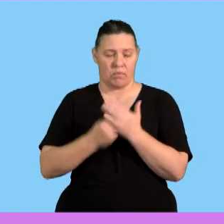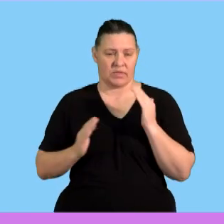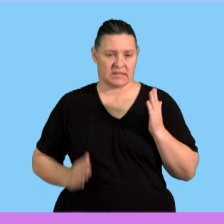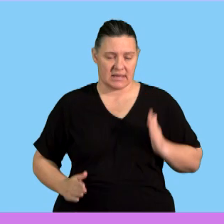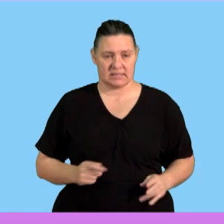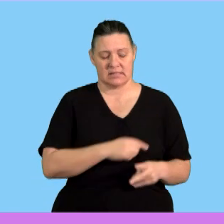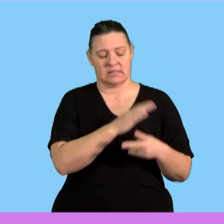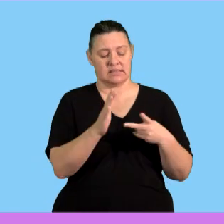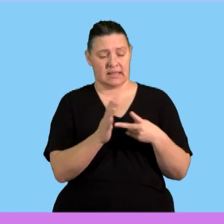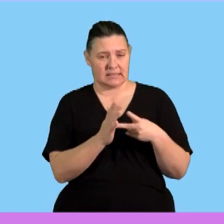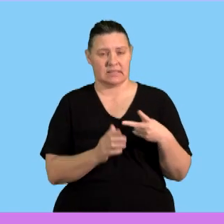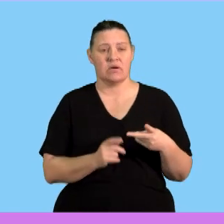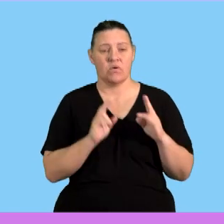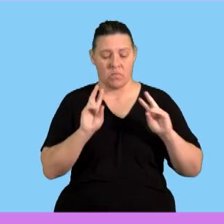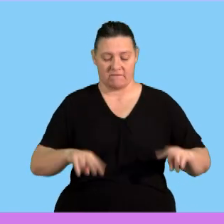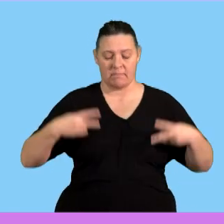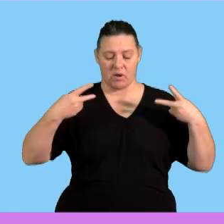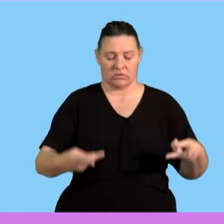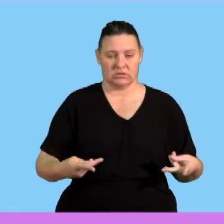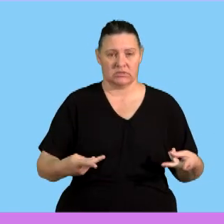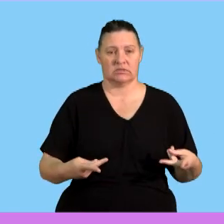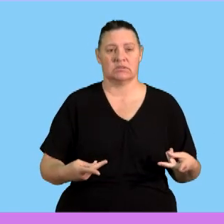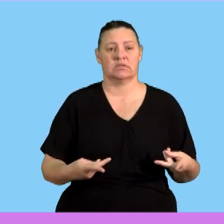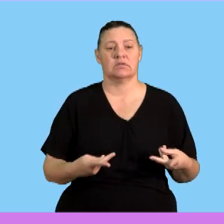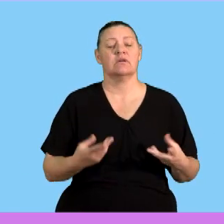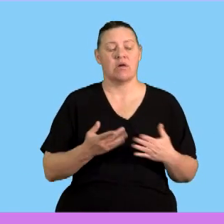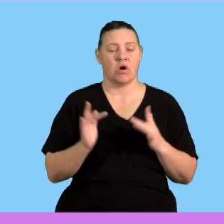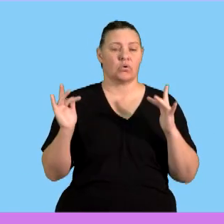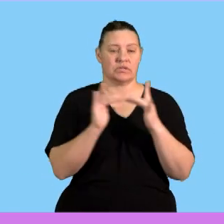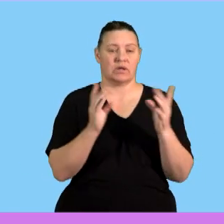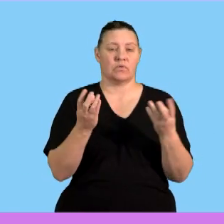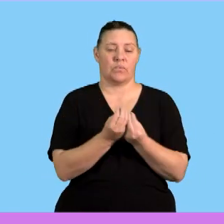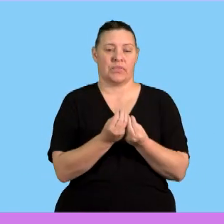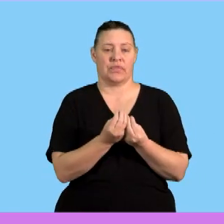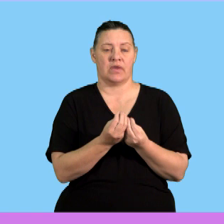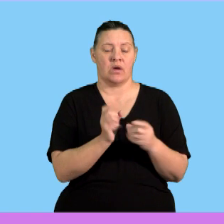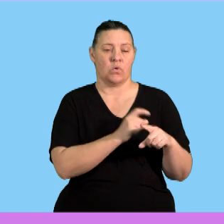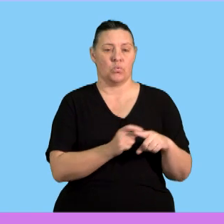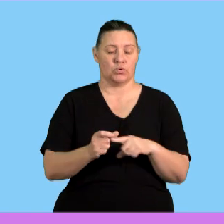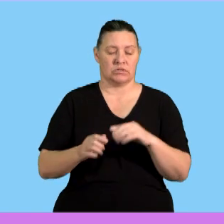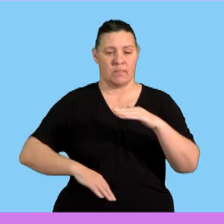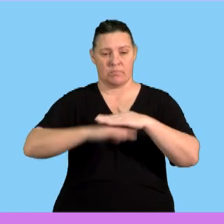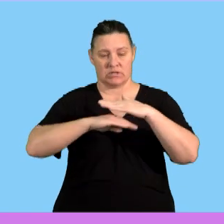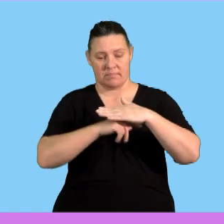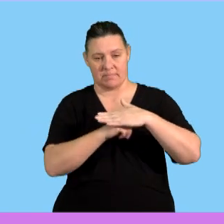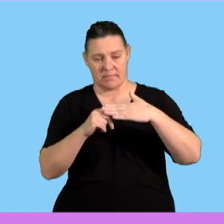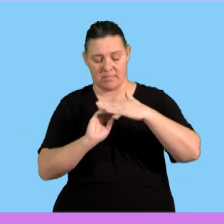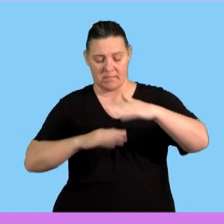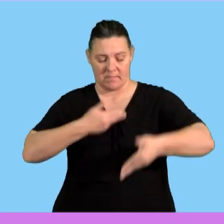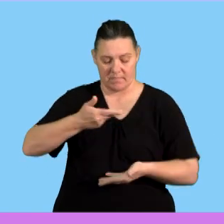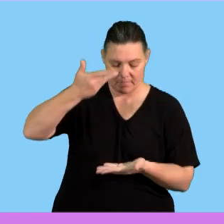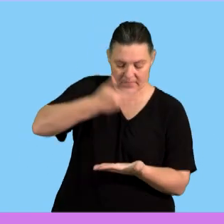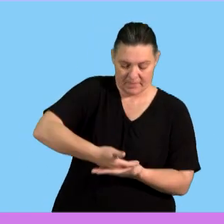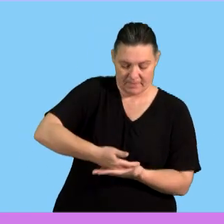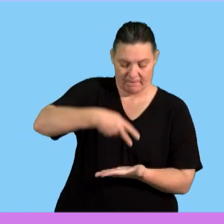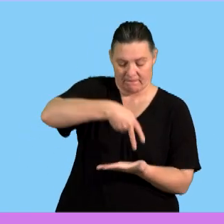Screws on both sides. Second step is where we flip over the assembled leg frame and connect it to the bottom of the wooden